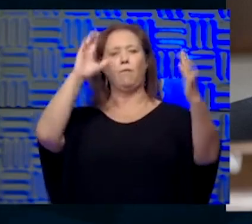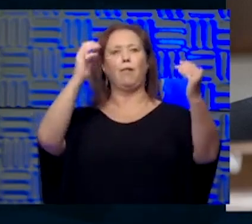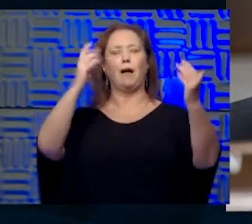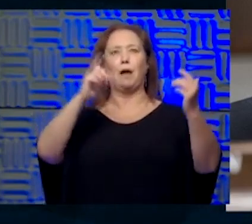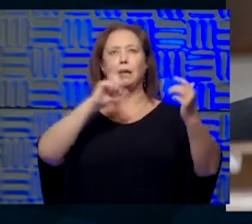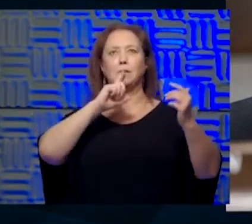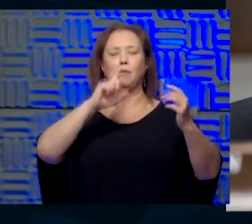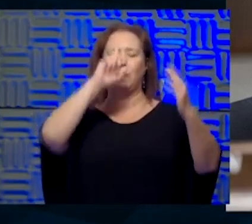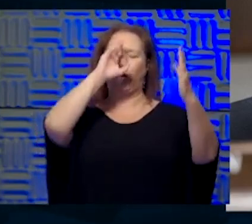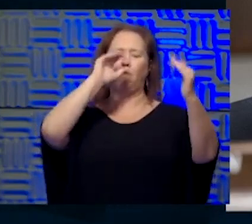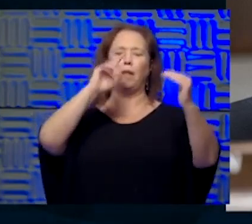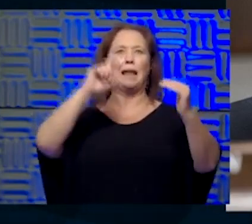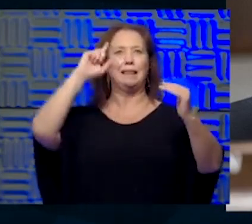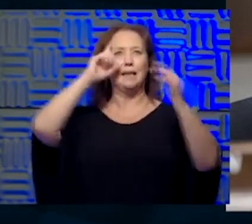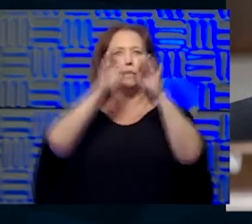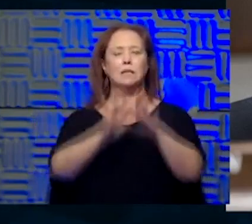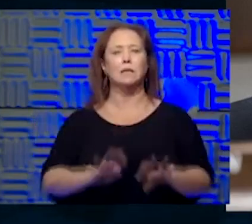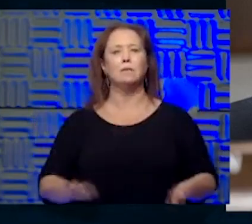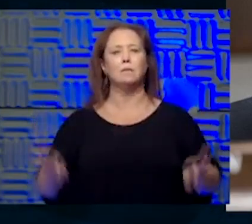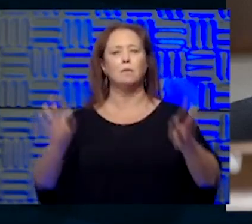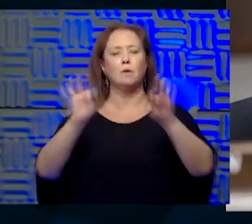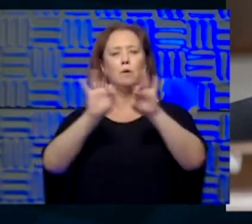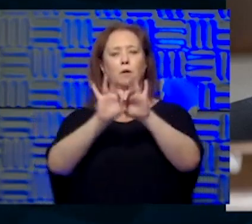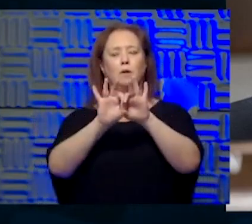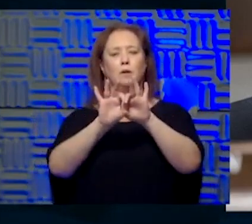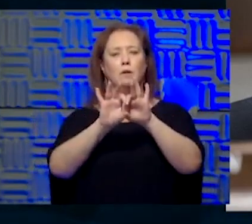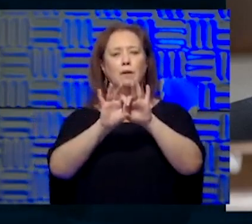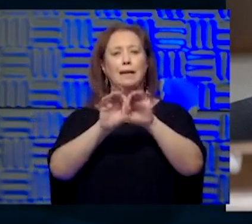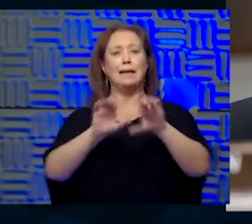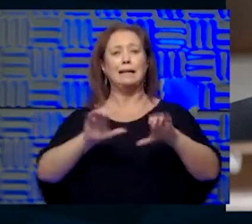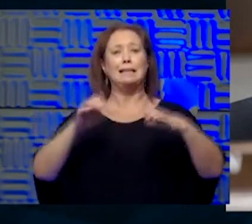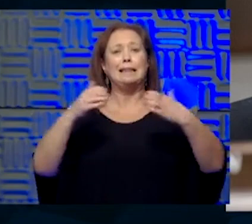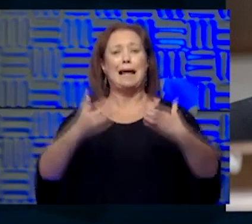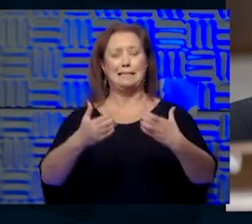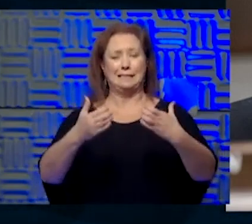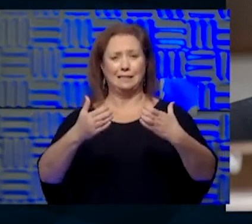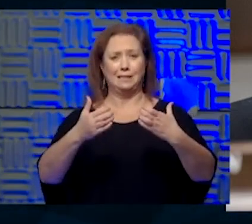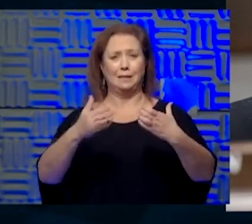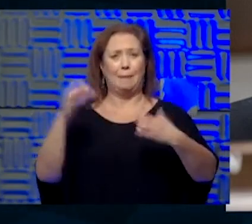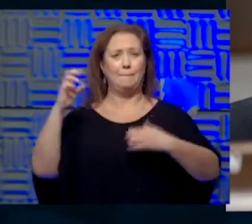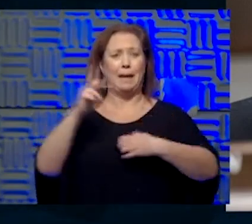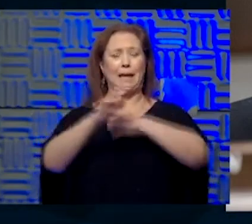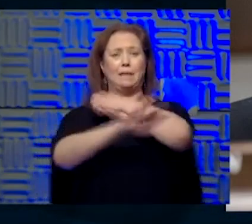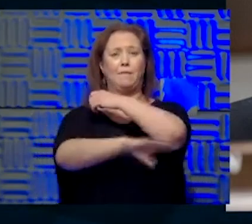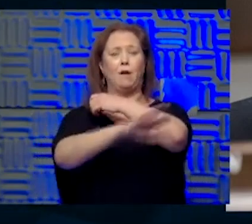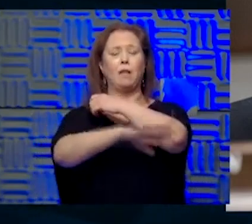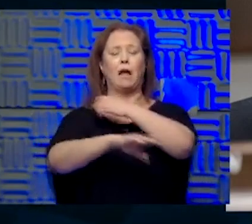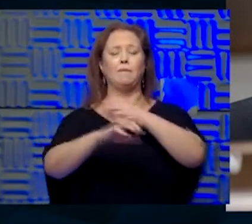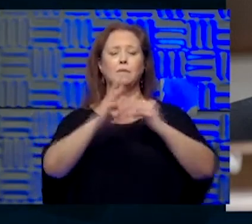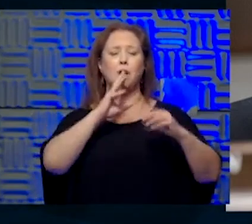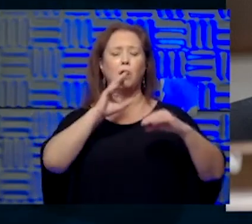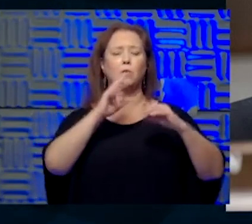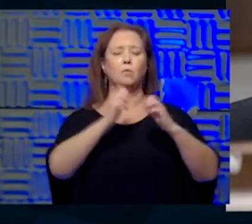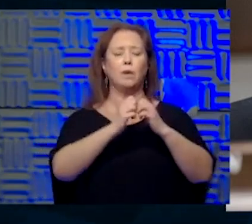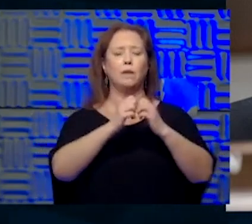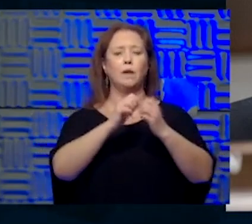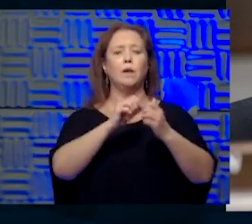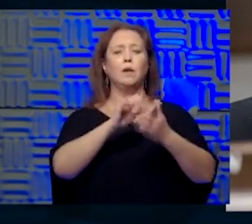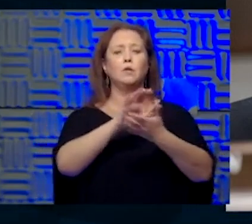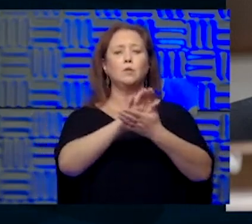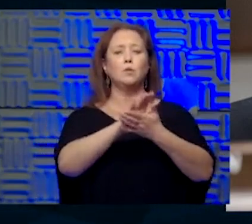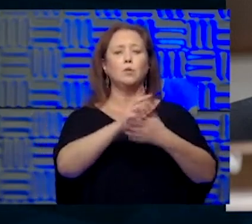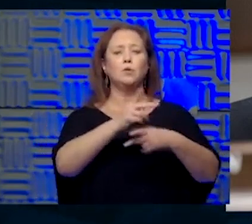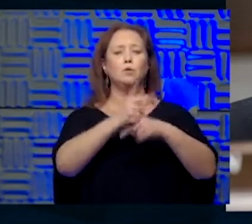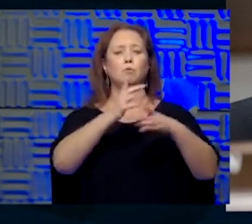hopeful about, and so I think is so important, is classes in the classroom come fall. And I've had conversations with school superintendents